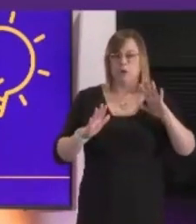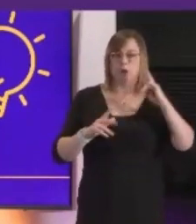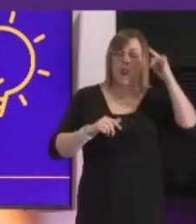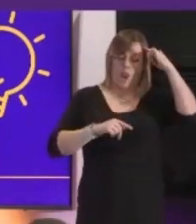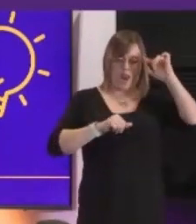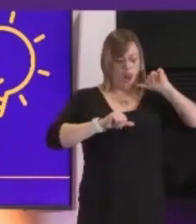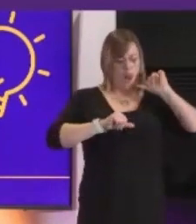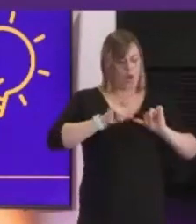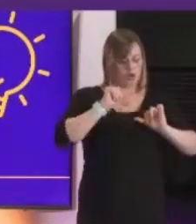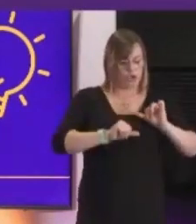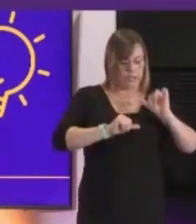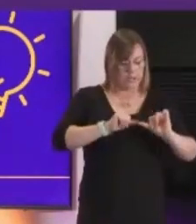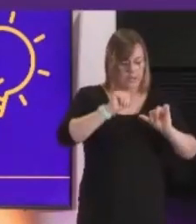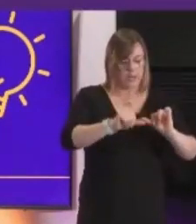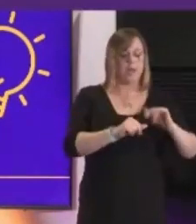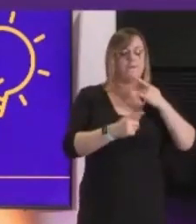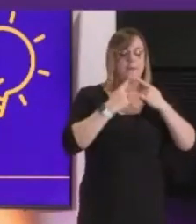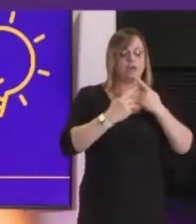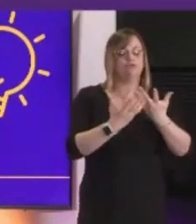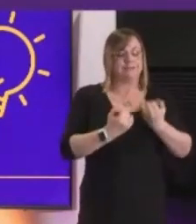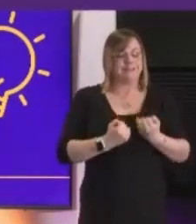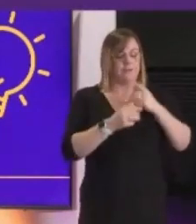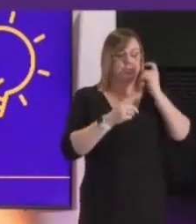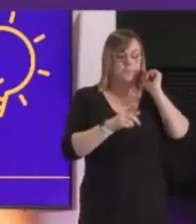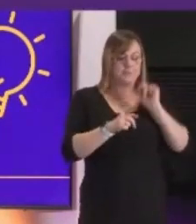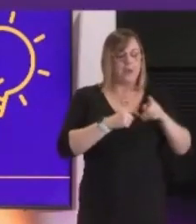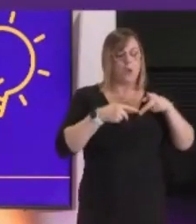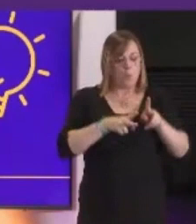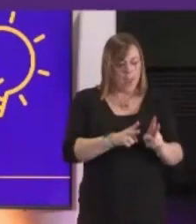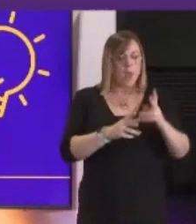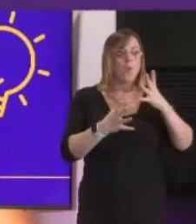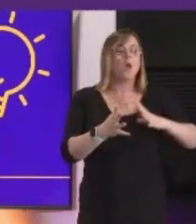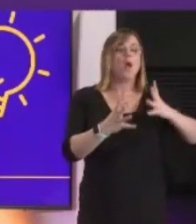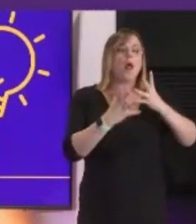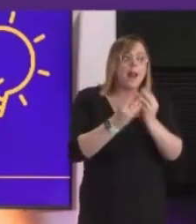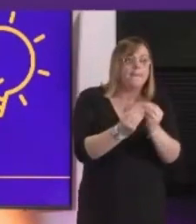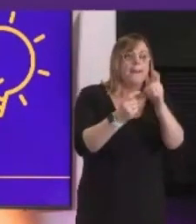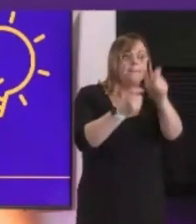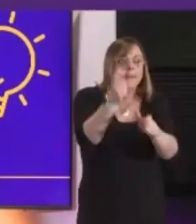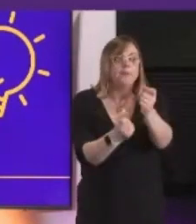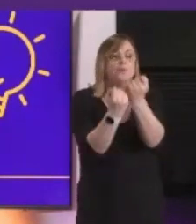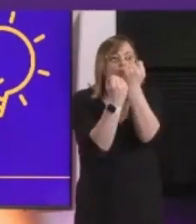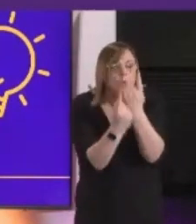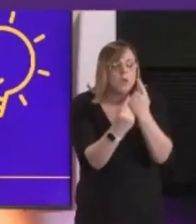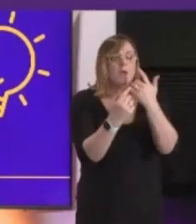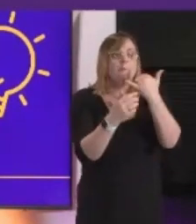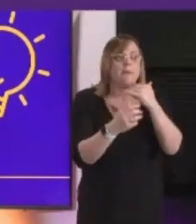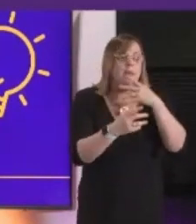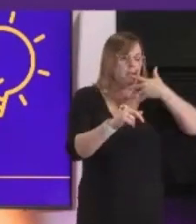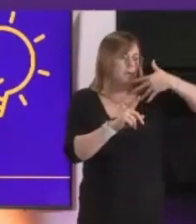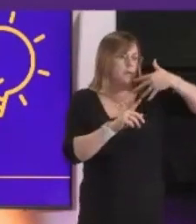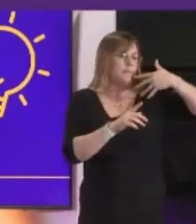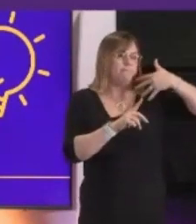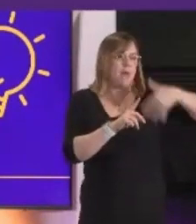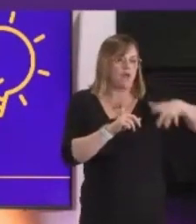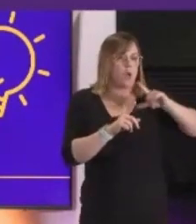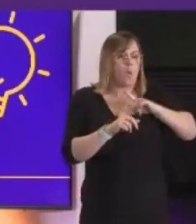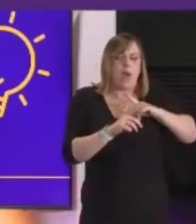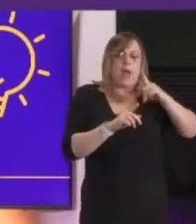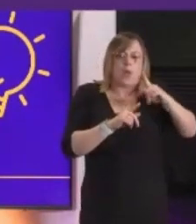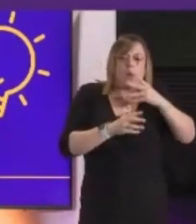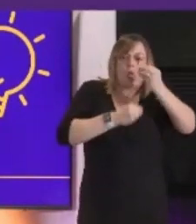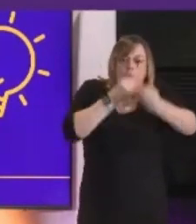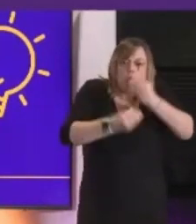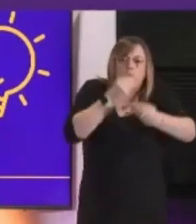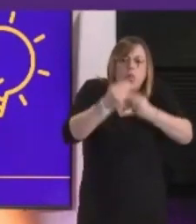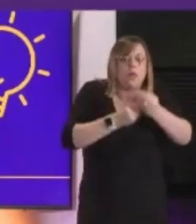We're presenting them with information in a logical way. We're building up the knowledge for them. We're helping them understand maybe the backdrop to what we're doing, as well as what the task